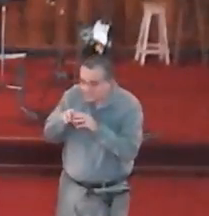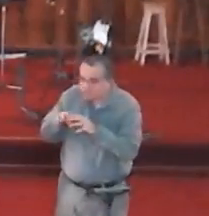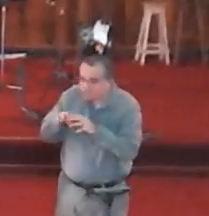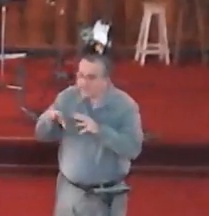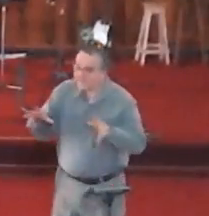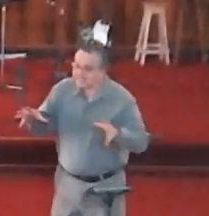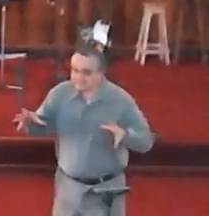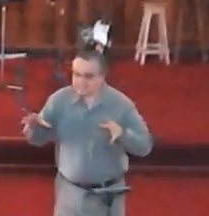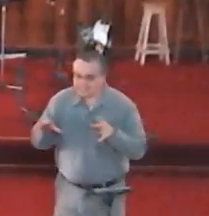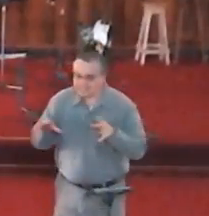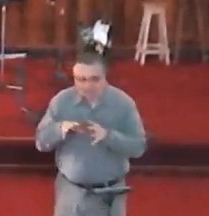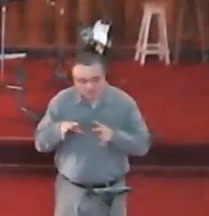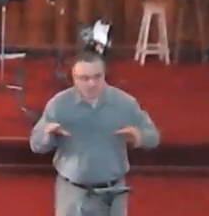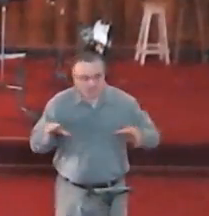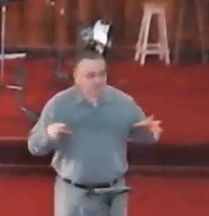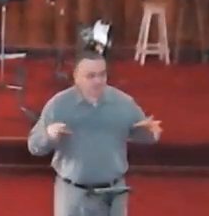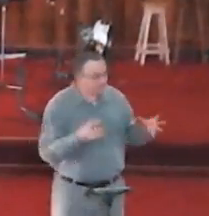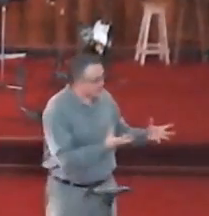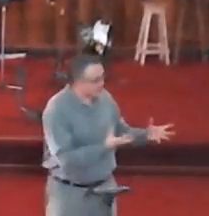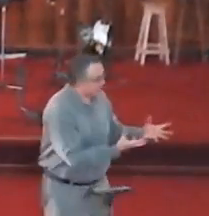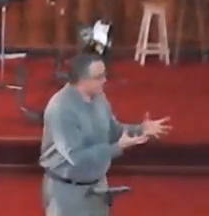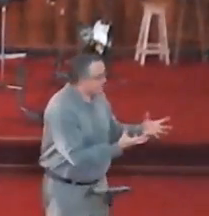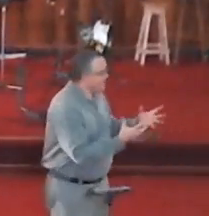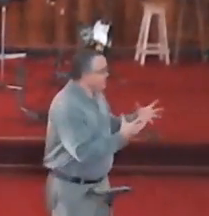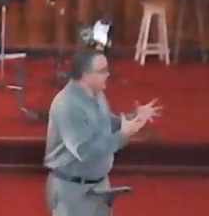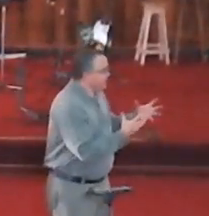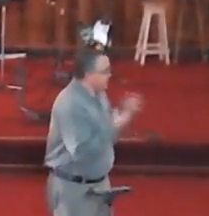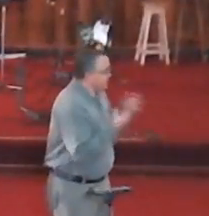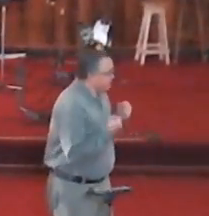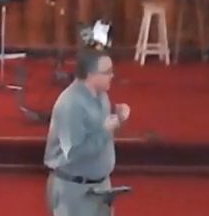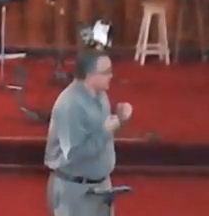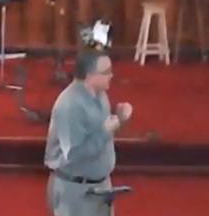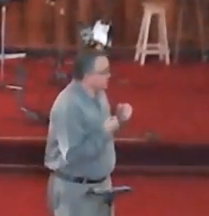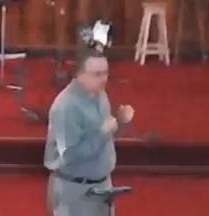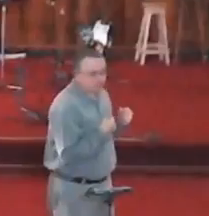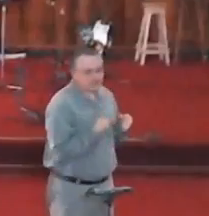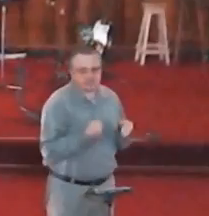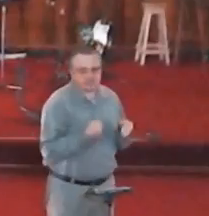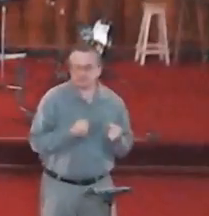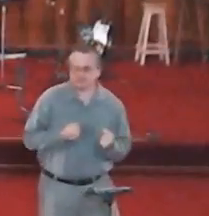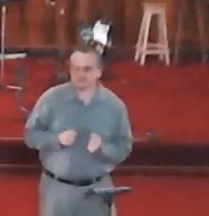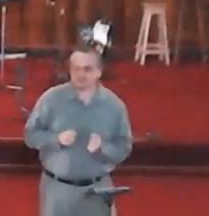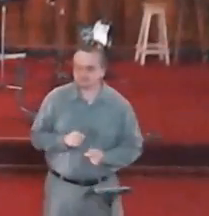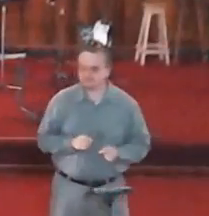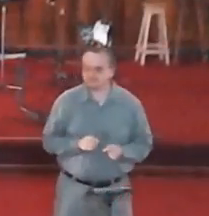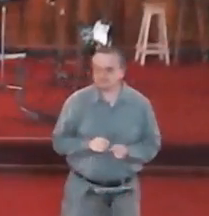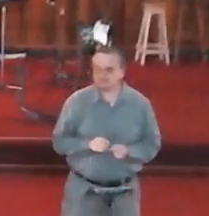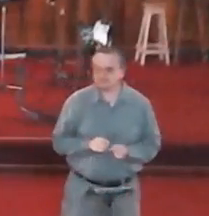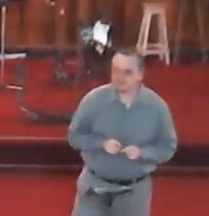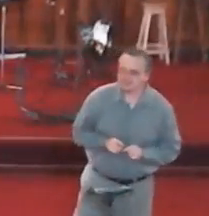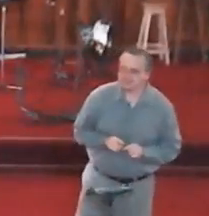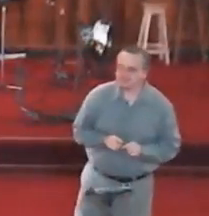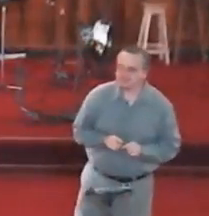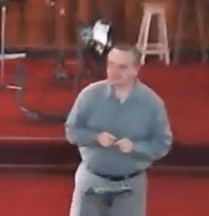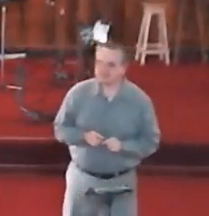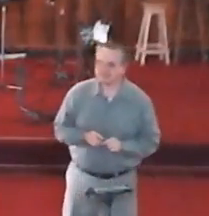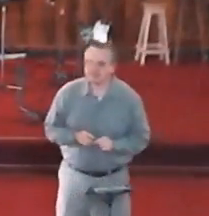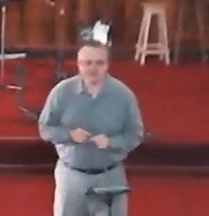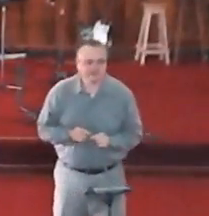de exponer los pecados, tratar de, así uno tiene más control. And the idea was that we wanted to